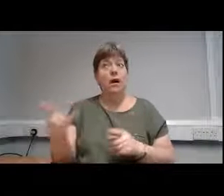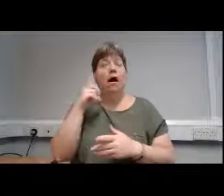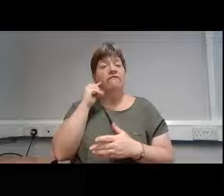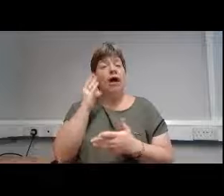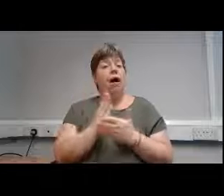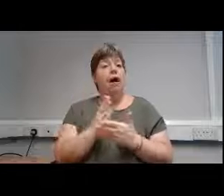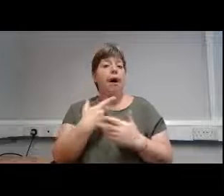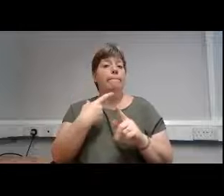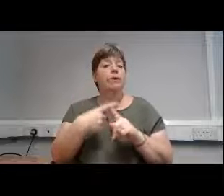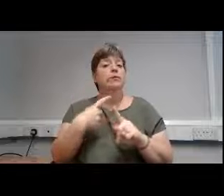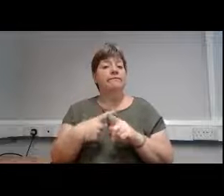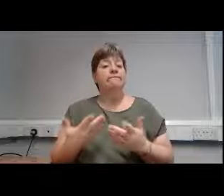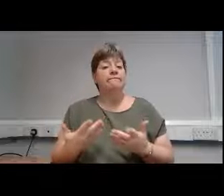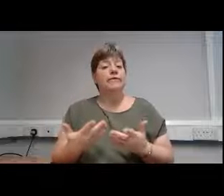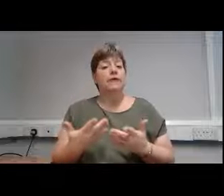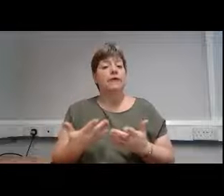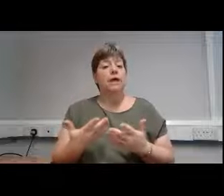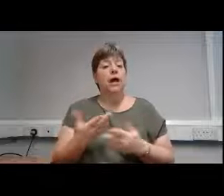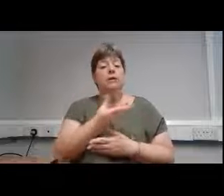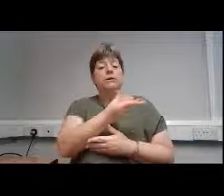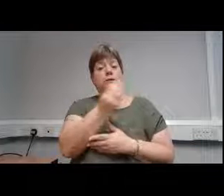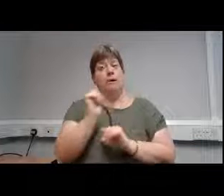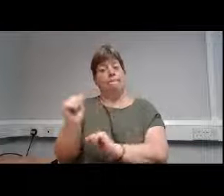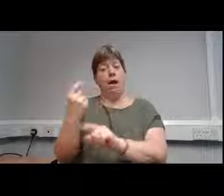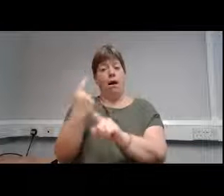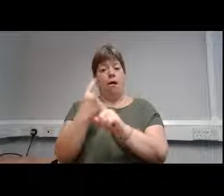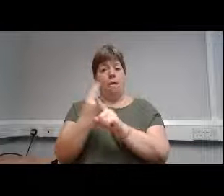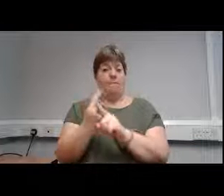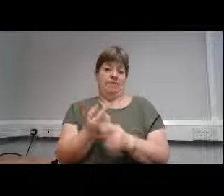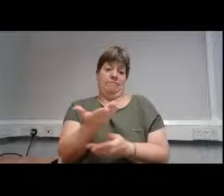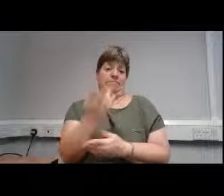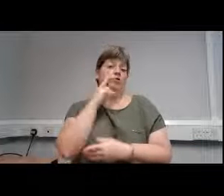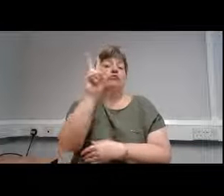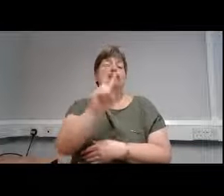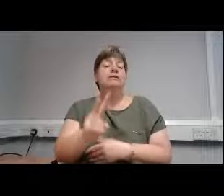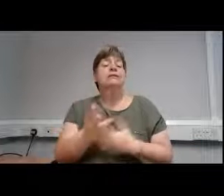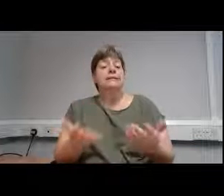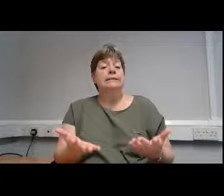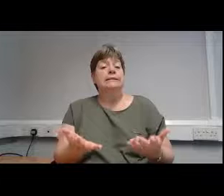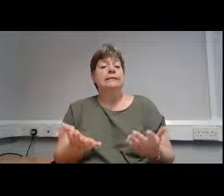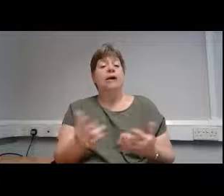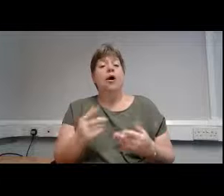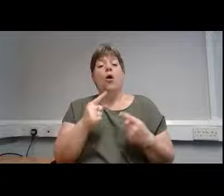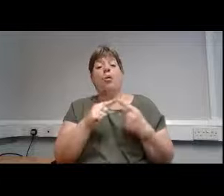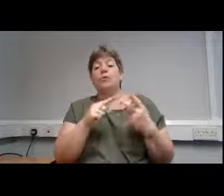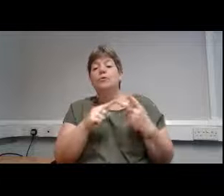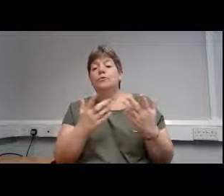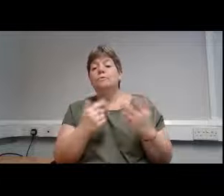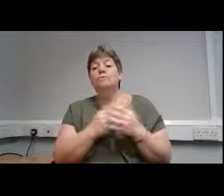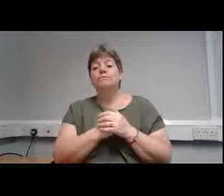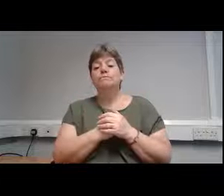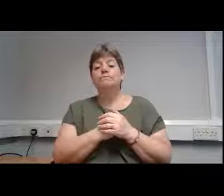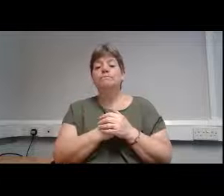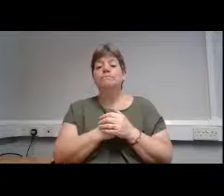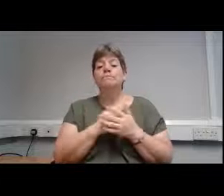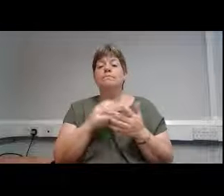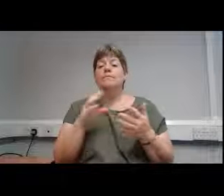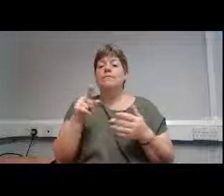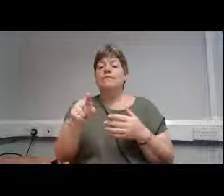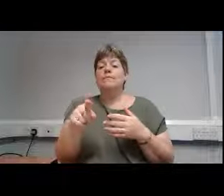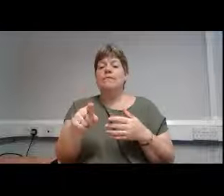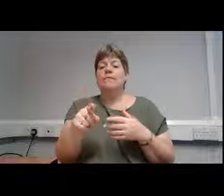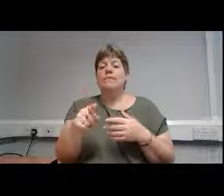really positive. So some of the comments you can read for yourself here, but a couple of them are around